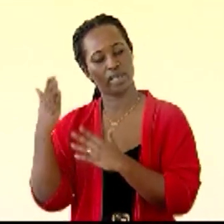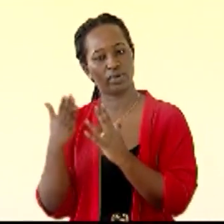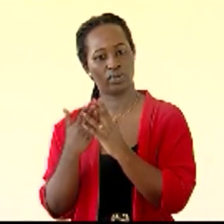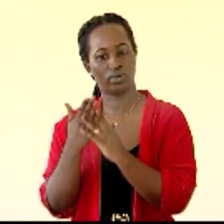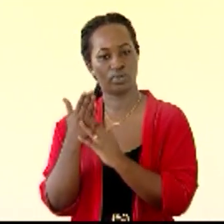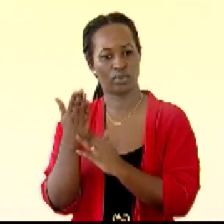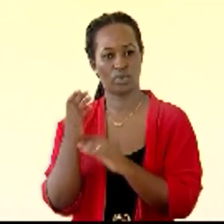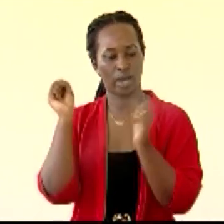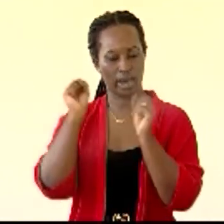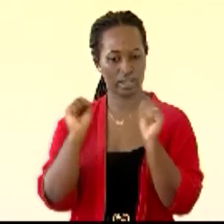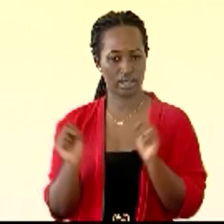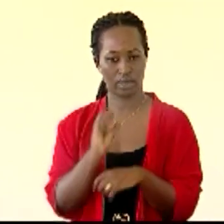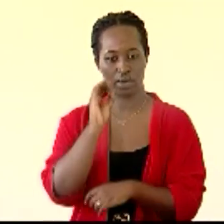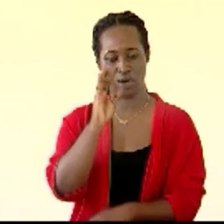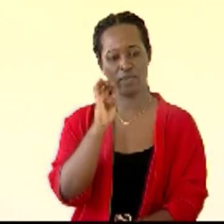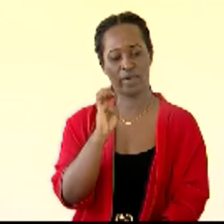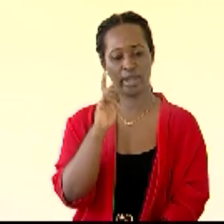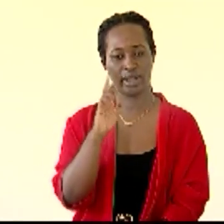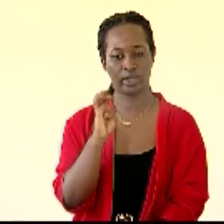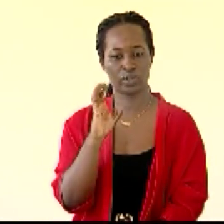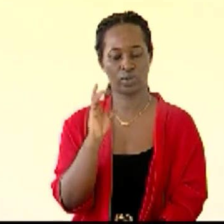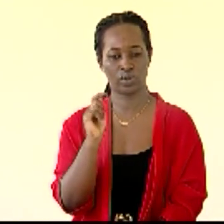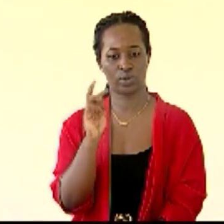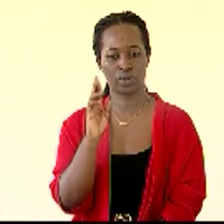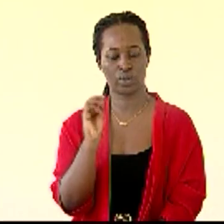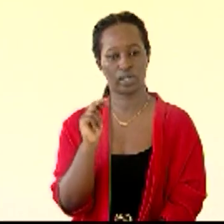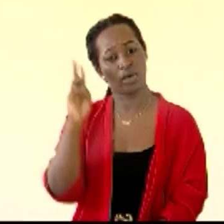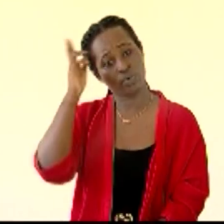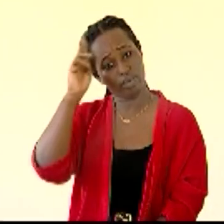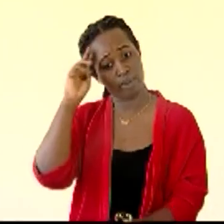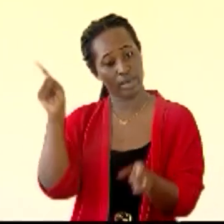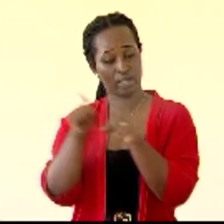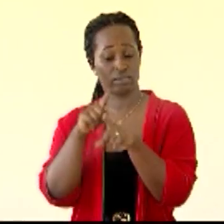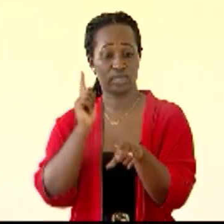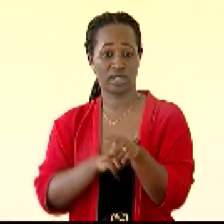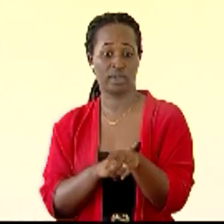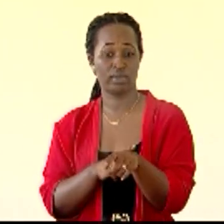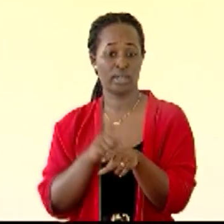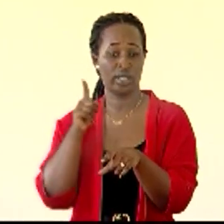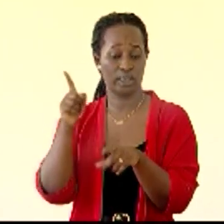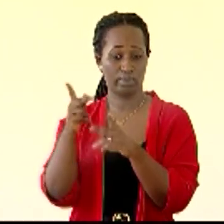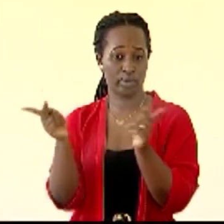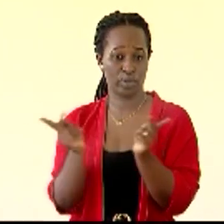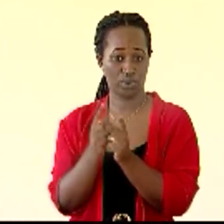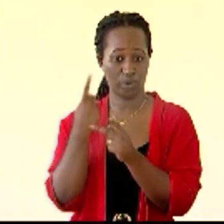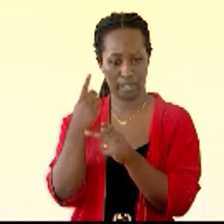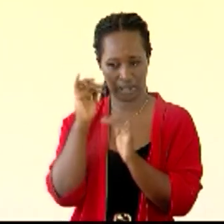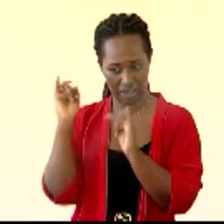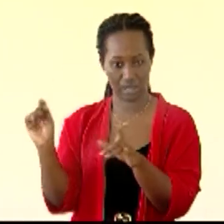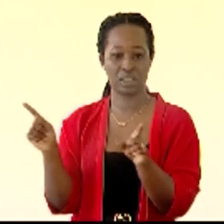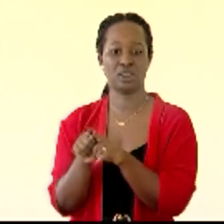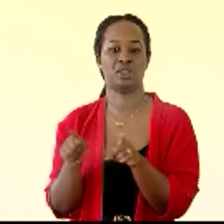a system of electron carriers. But remember that at the same time, even this photosystem 1 is receiving the same